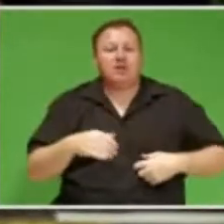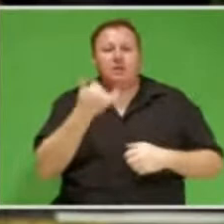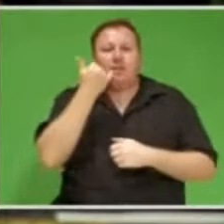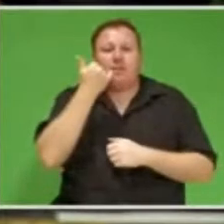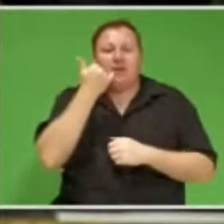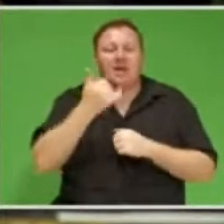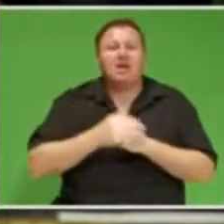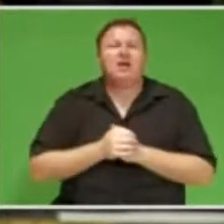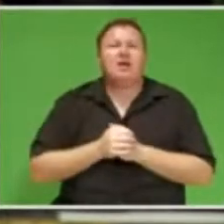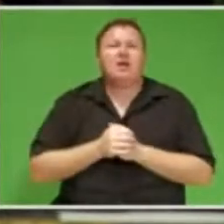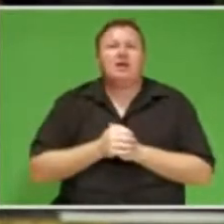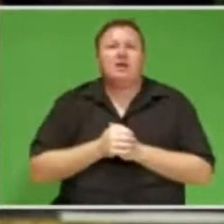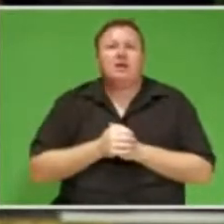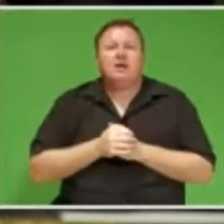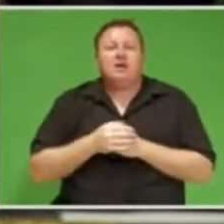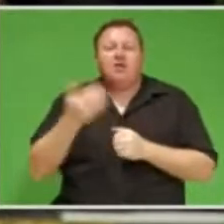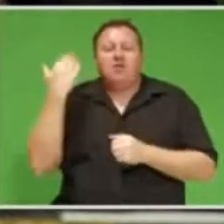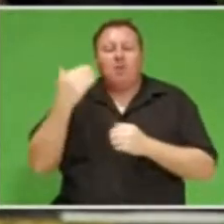Balega Mbete,